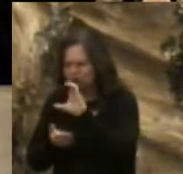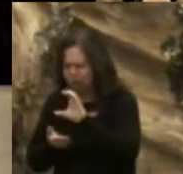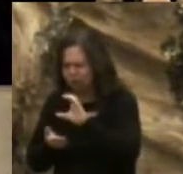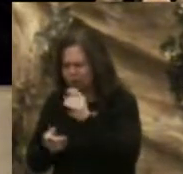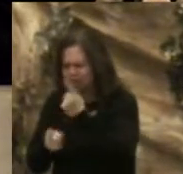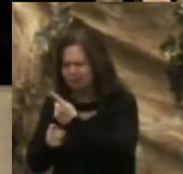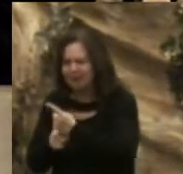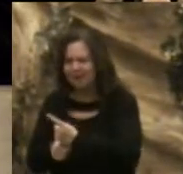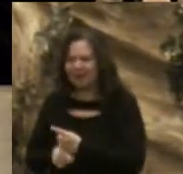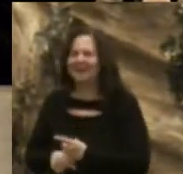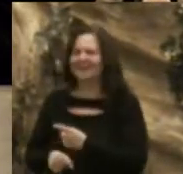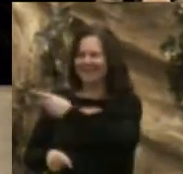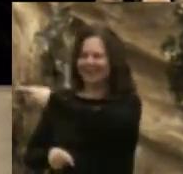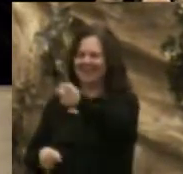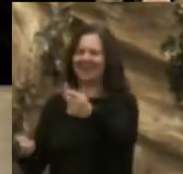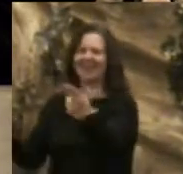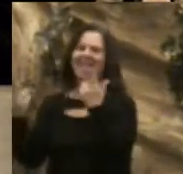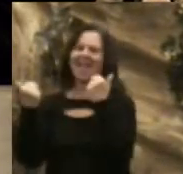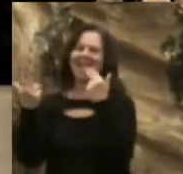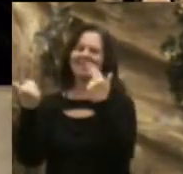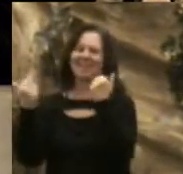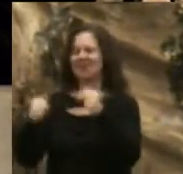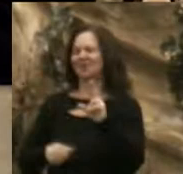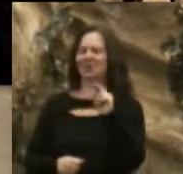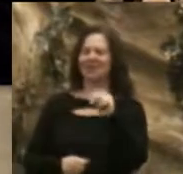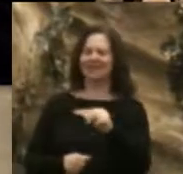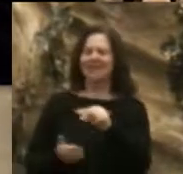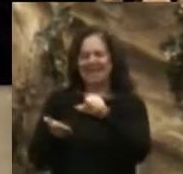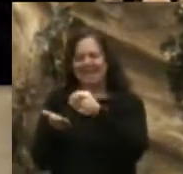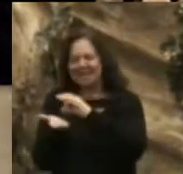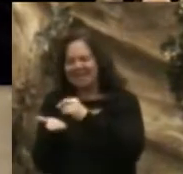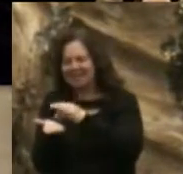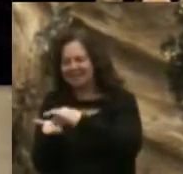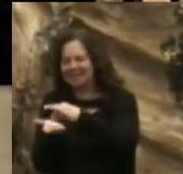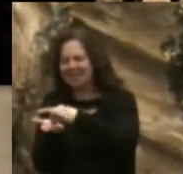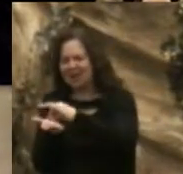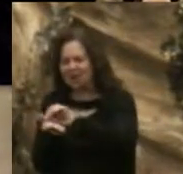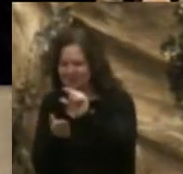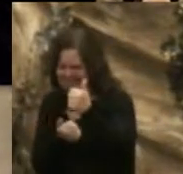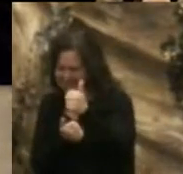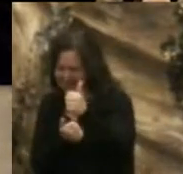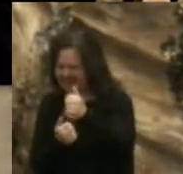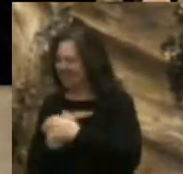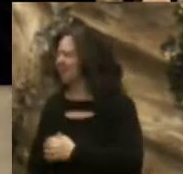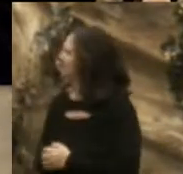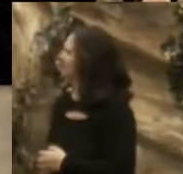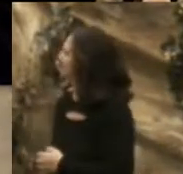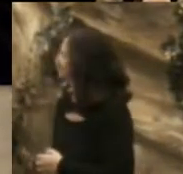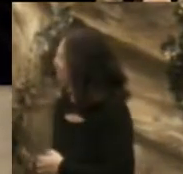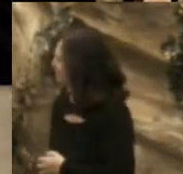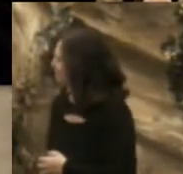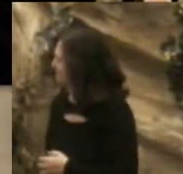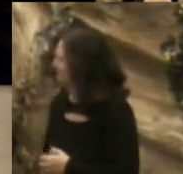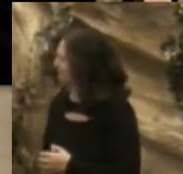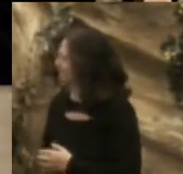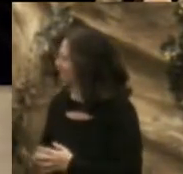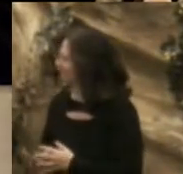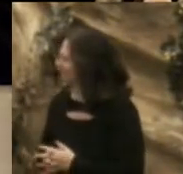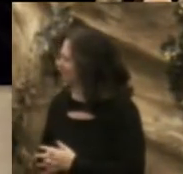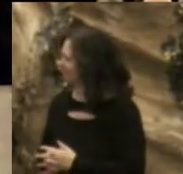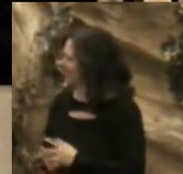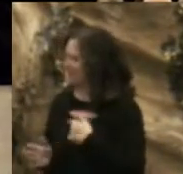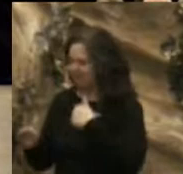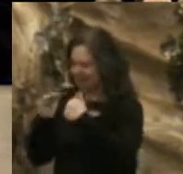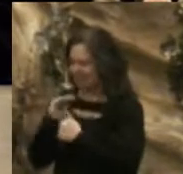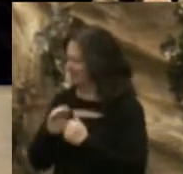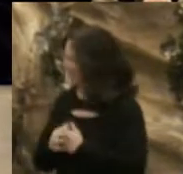Oh, no. Okay. Maybe. How about count to 10? All ready? Close your eyes. All right. Count to 10. I'm going to